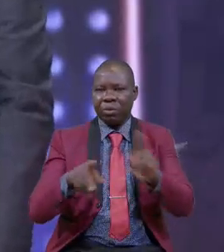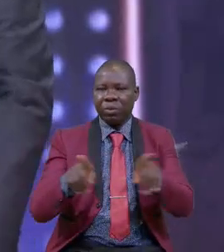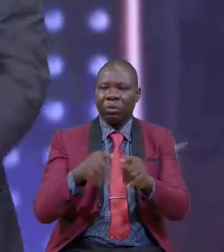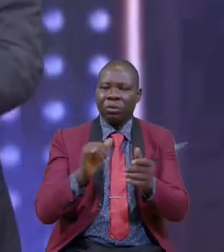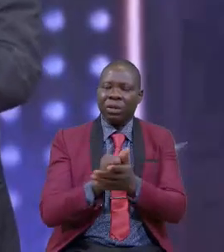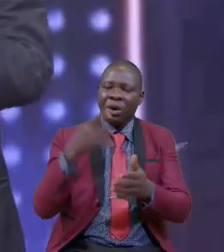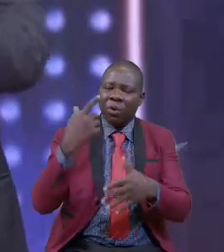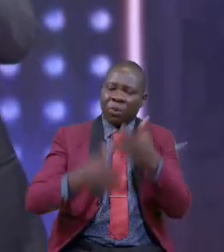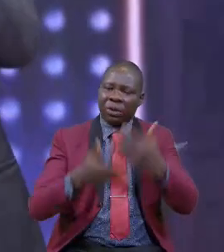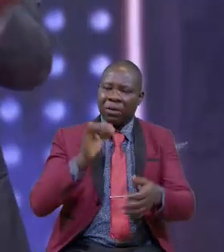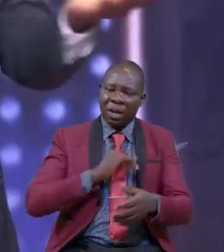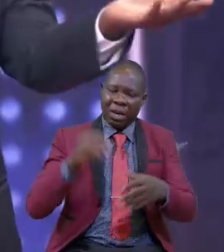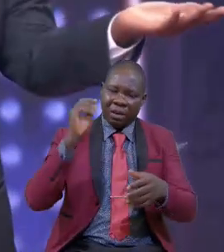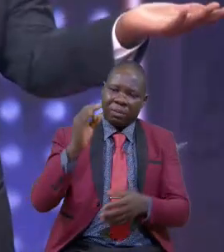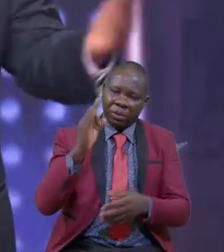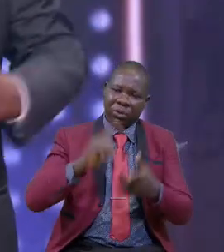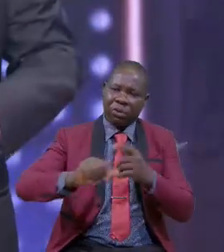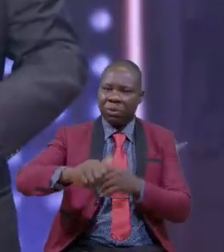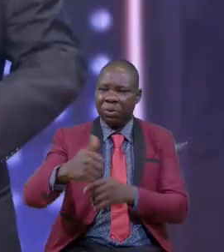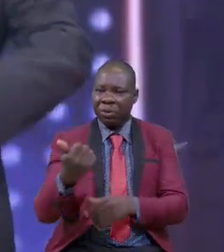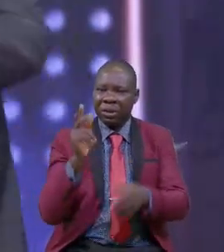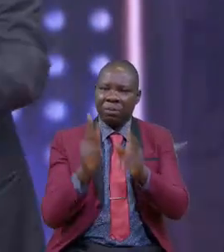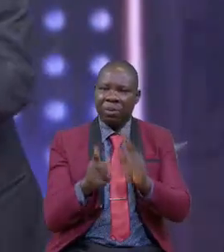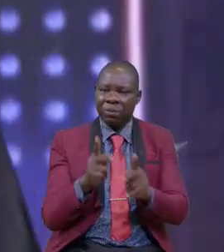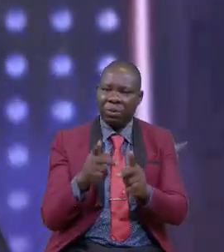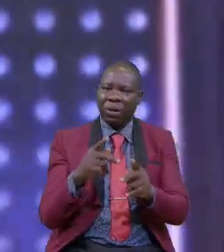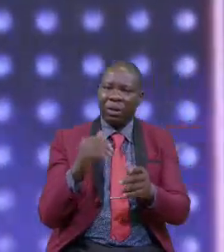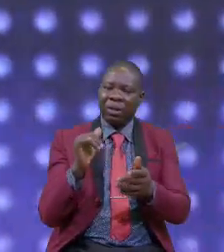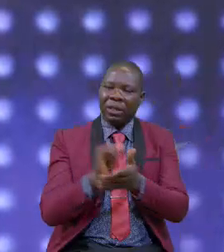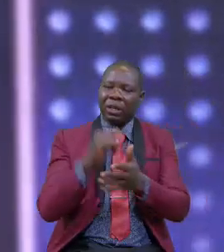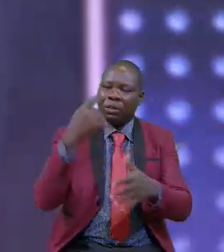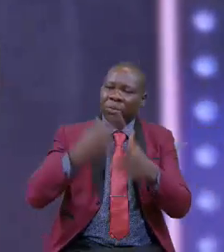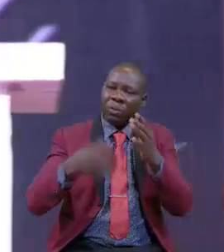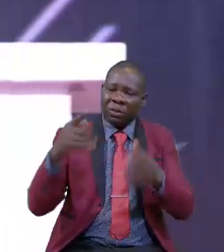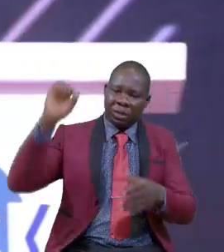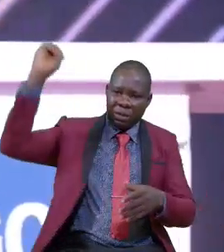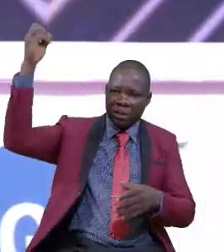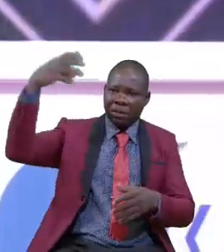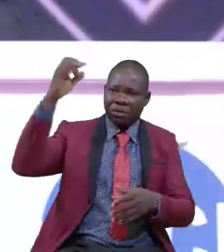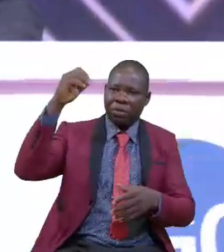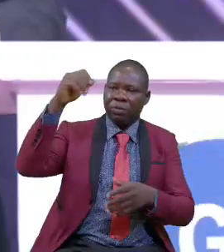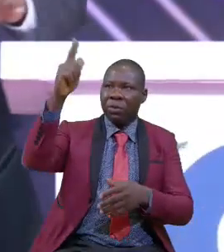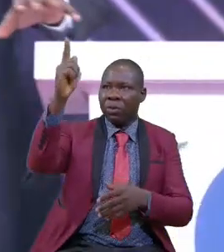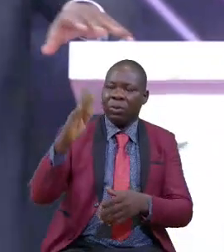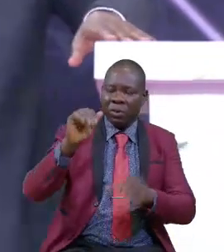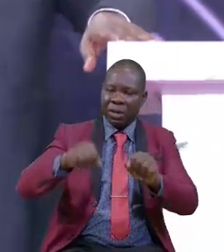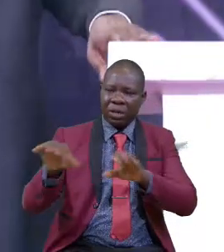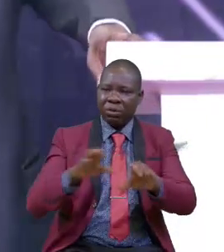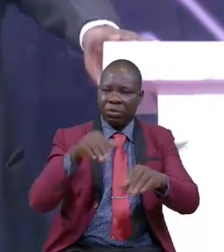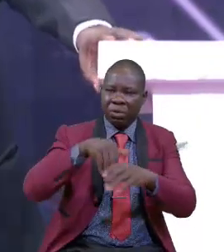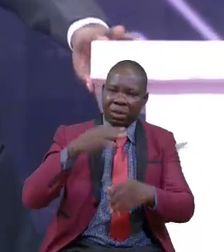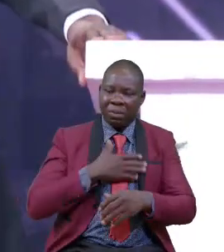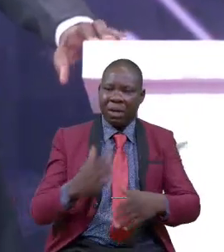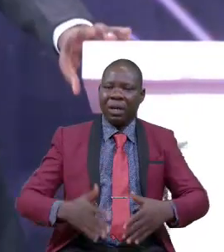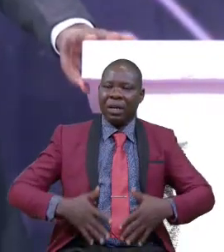do, the grace says, I show that, and other people too can follow that pattern